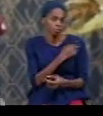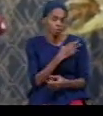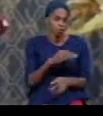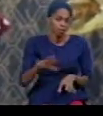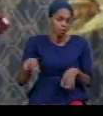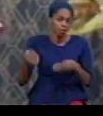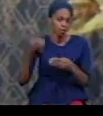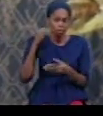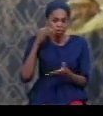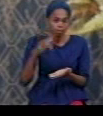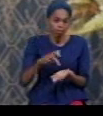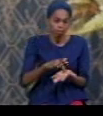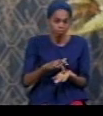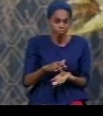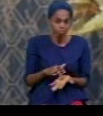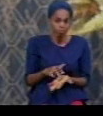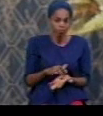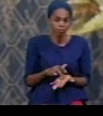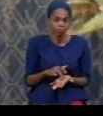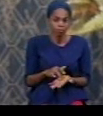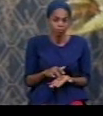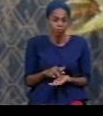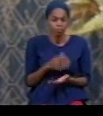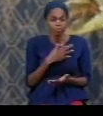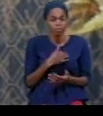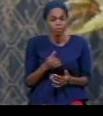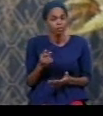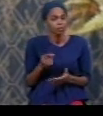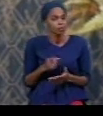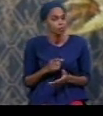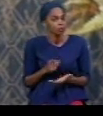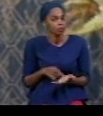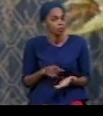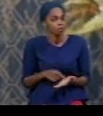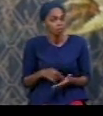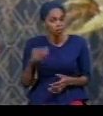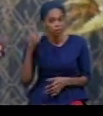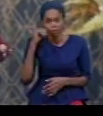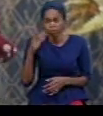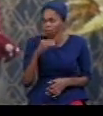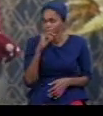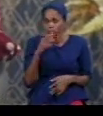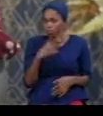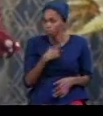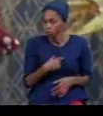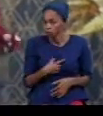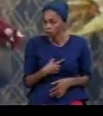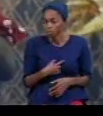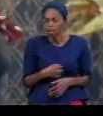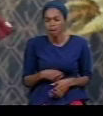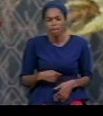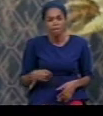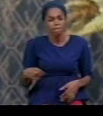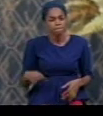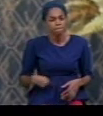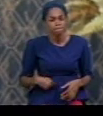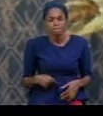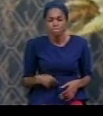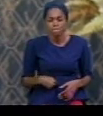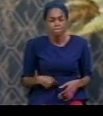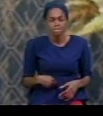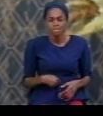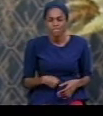early, I'll start having stomach bites and the pain is so excruciating. But